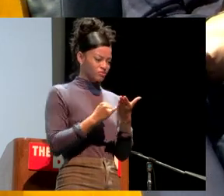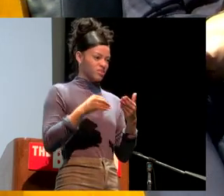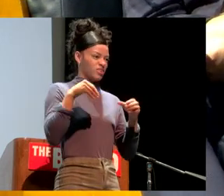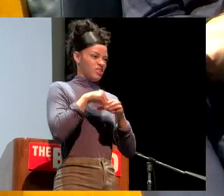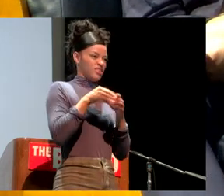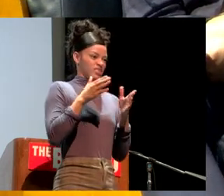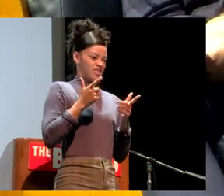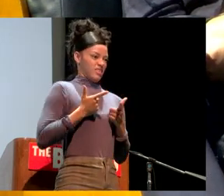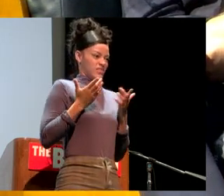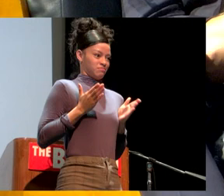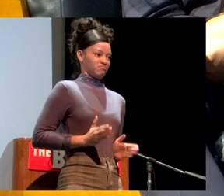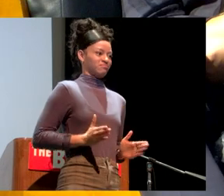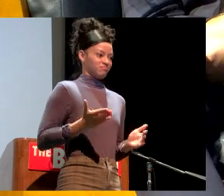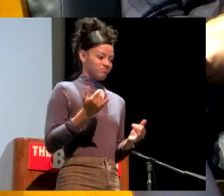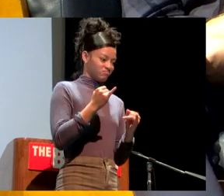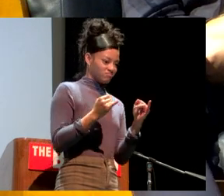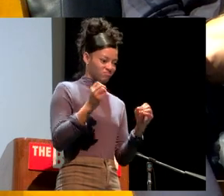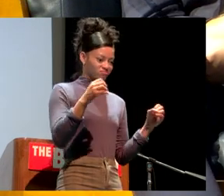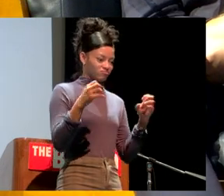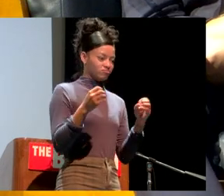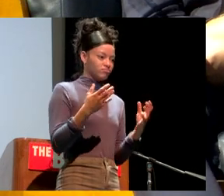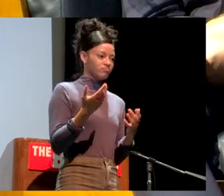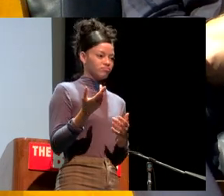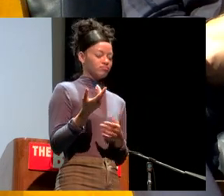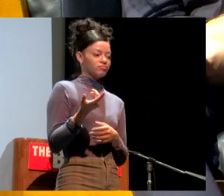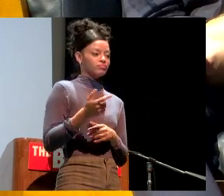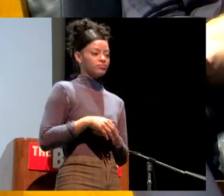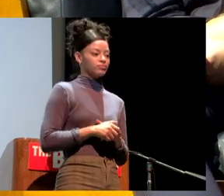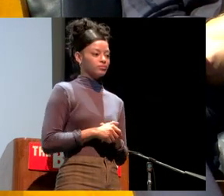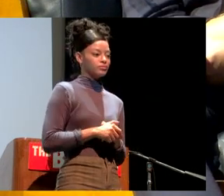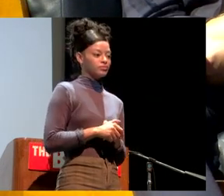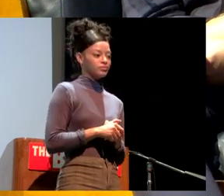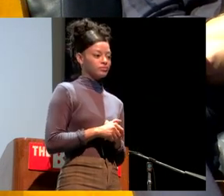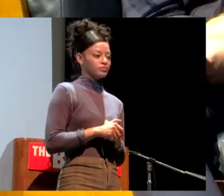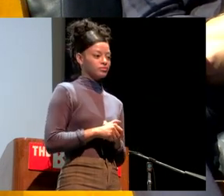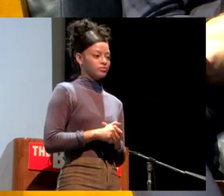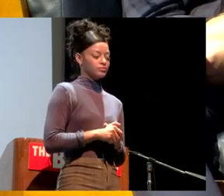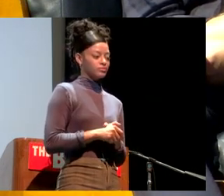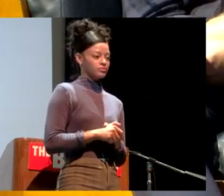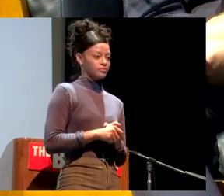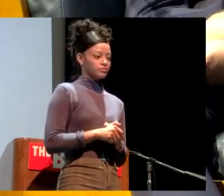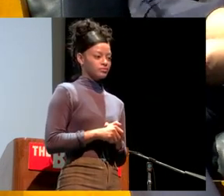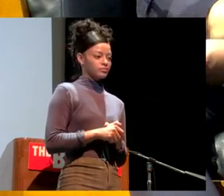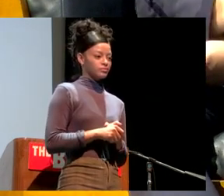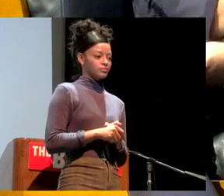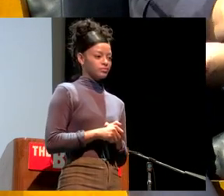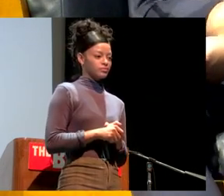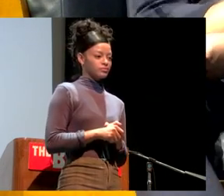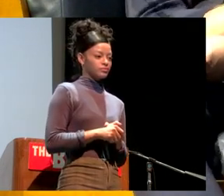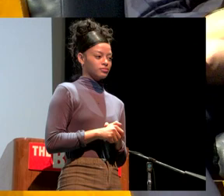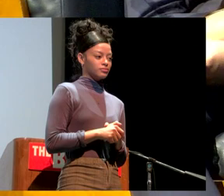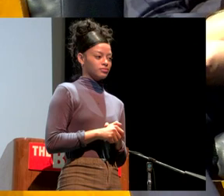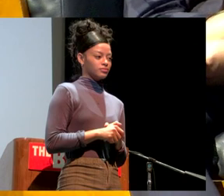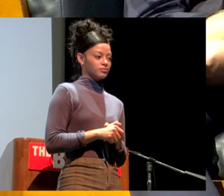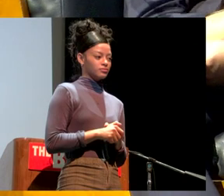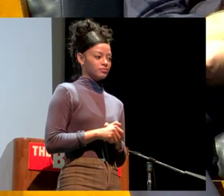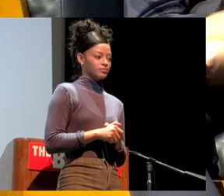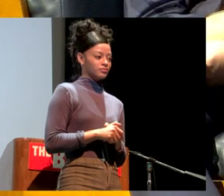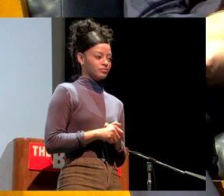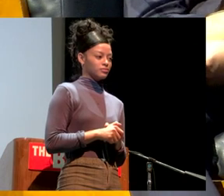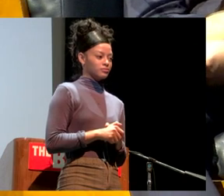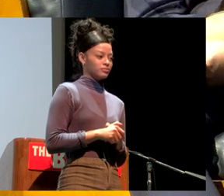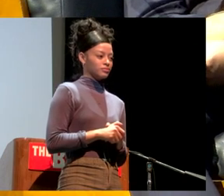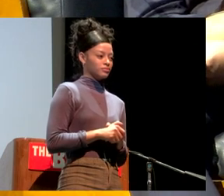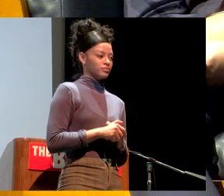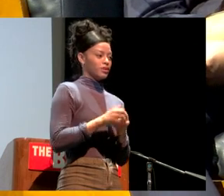you know, in video games, because, you know, video games started to be completely dematerialized a long time ago with Steam and, you know, like digital distribution. But there's still,